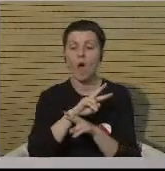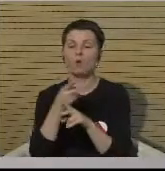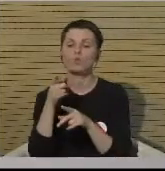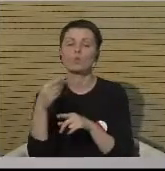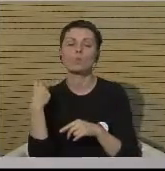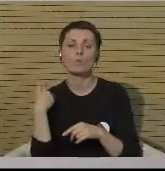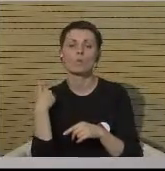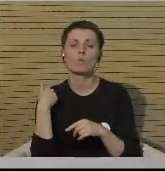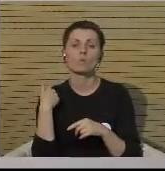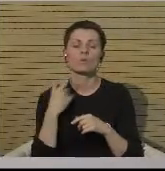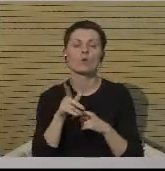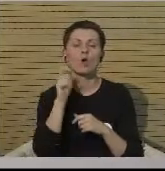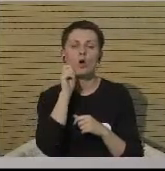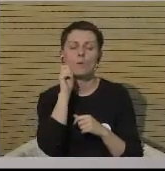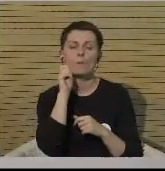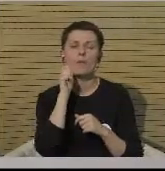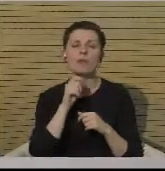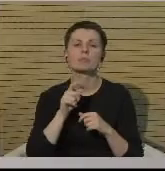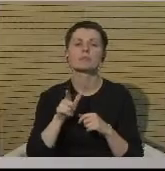from Lviv